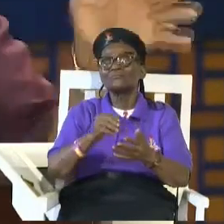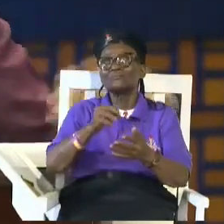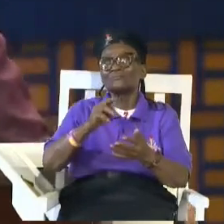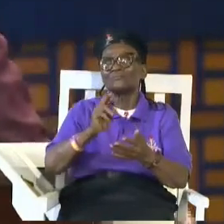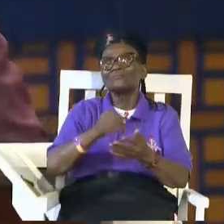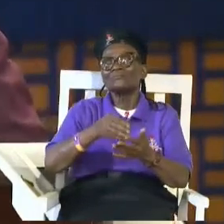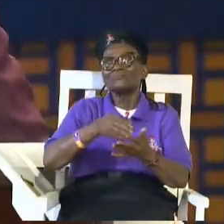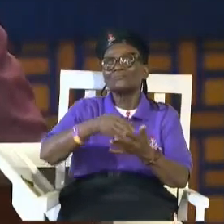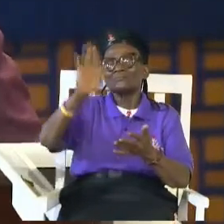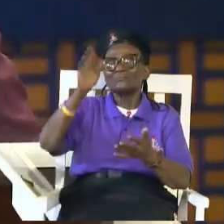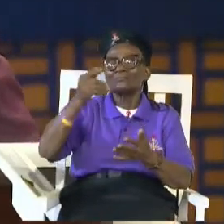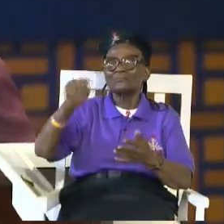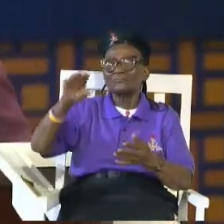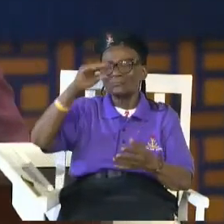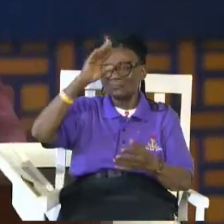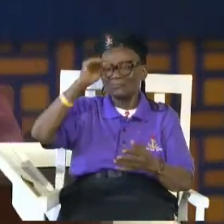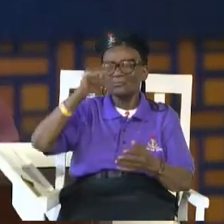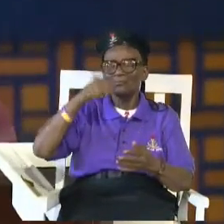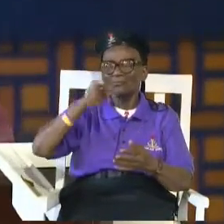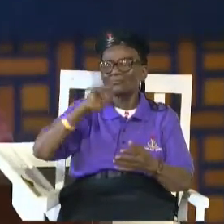said the boy was going to die.